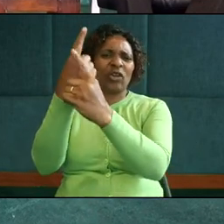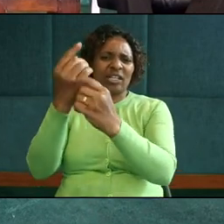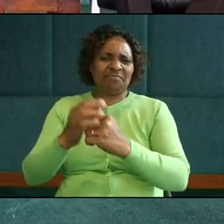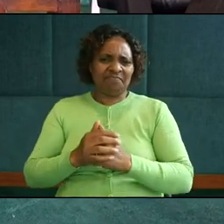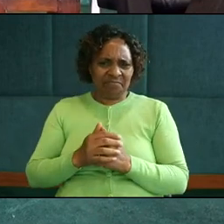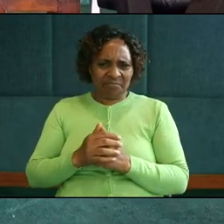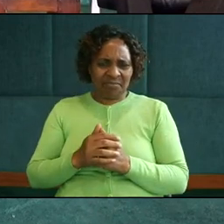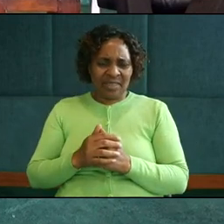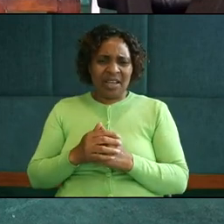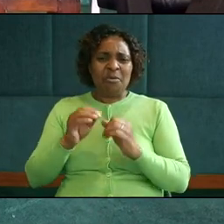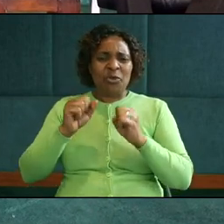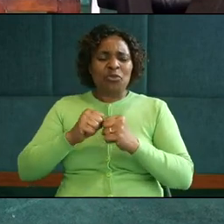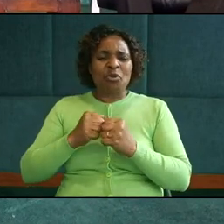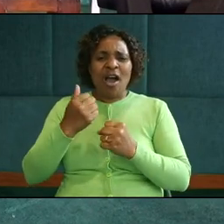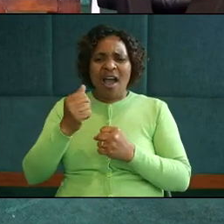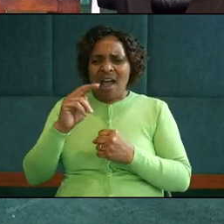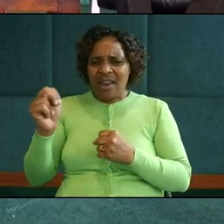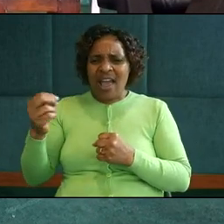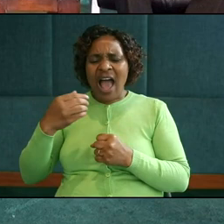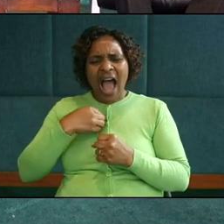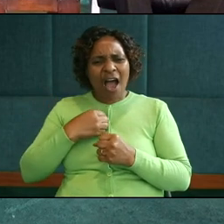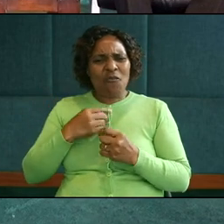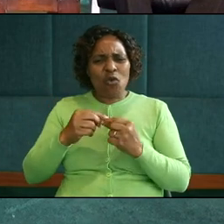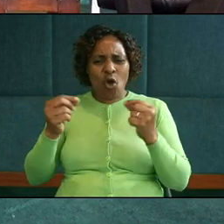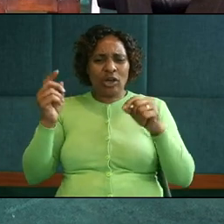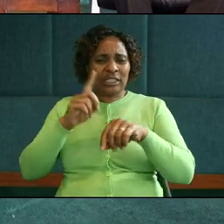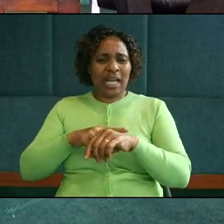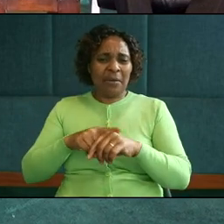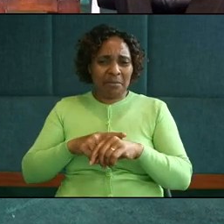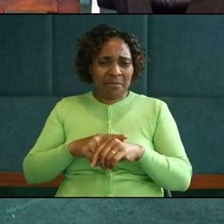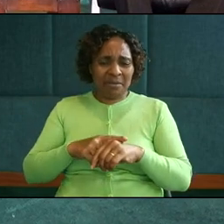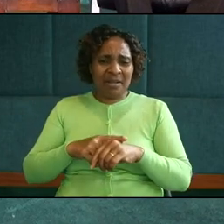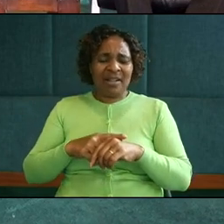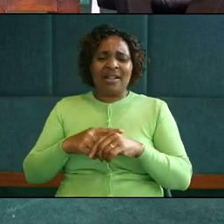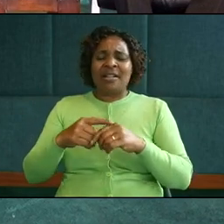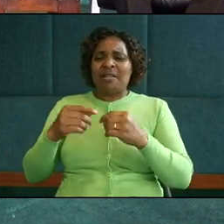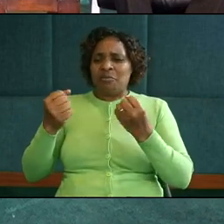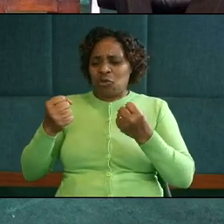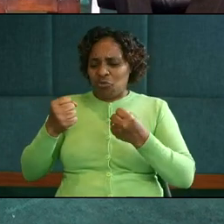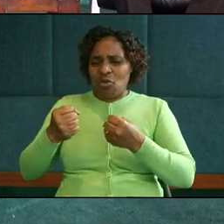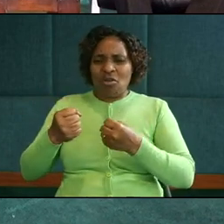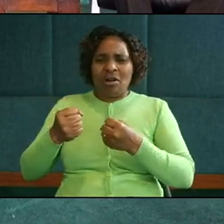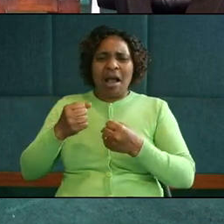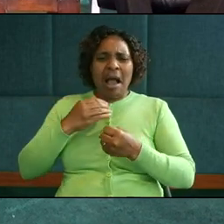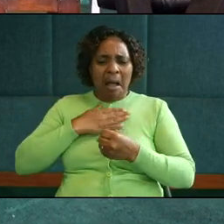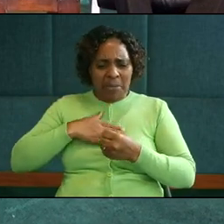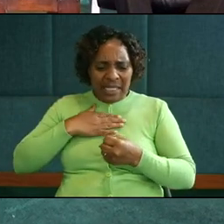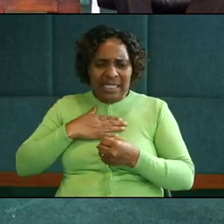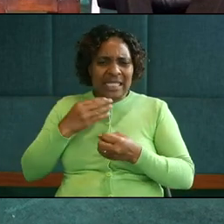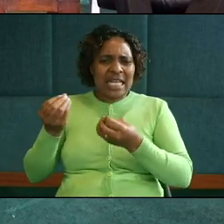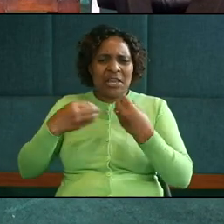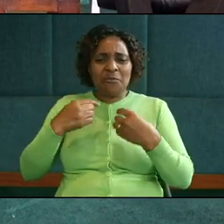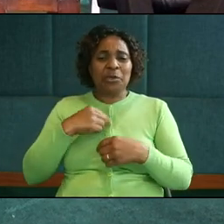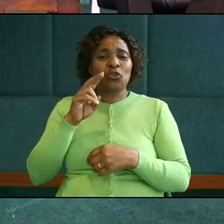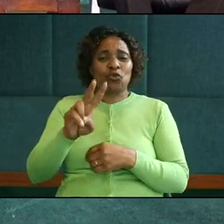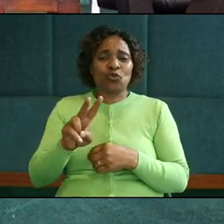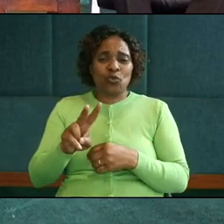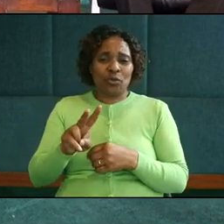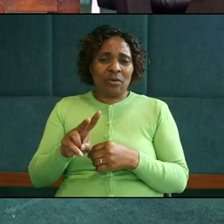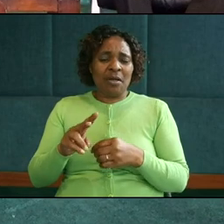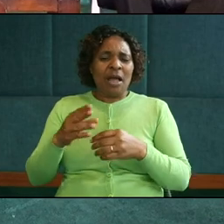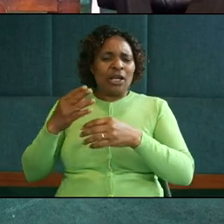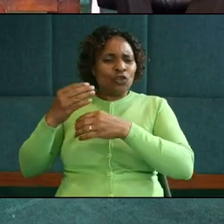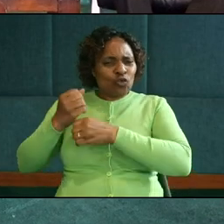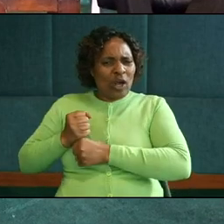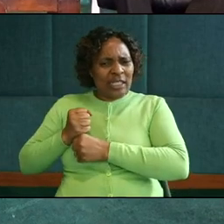not had a child for long. I've just had one, Jody. Please, at least give me two. You know, but she trusts